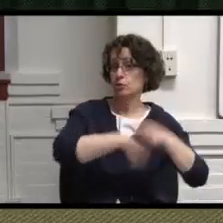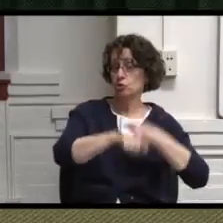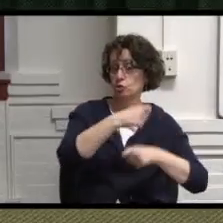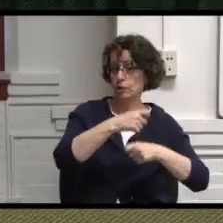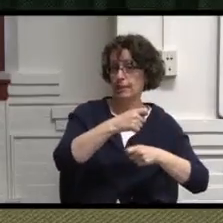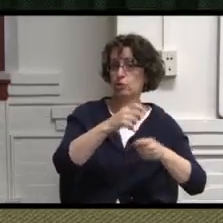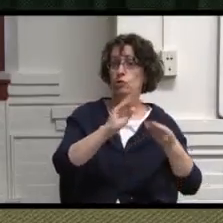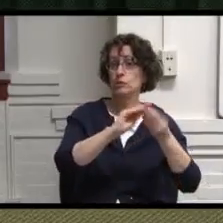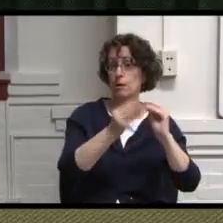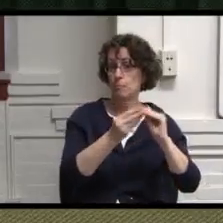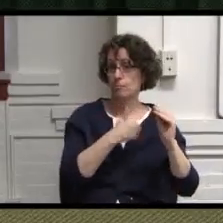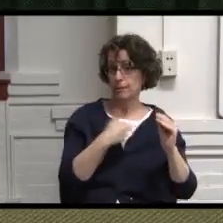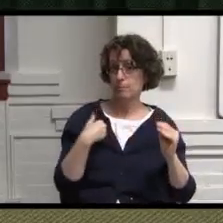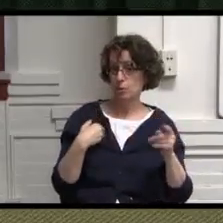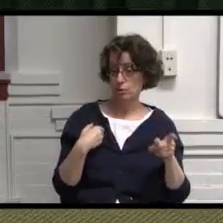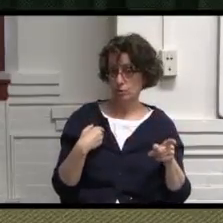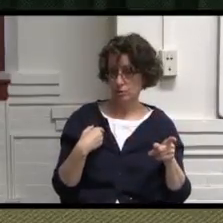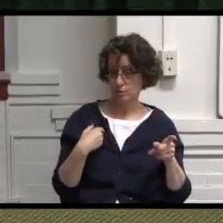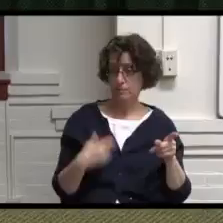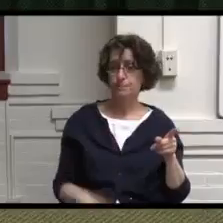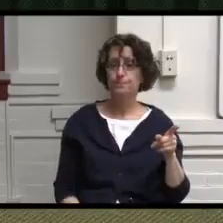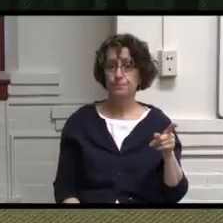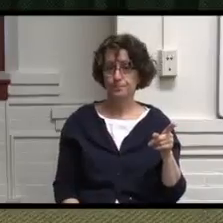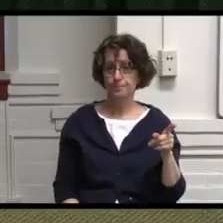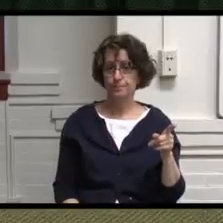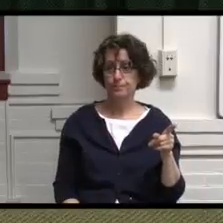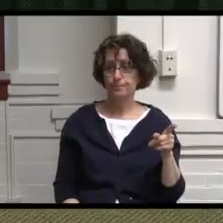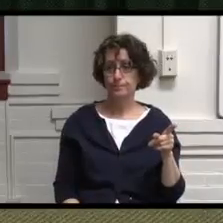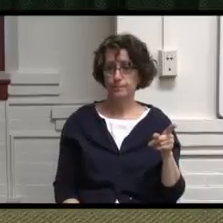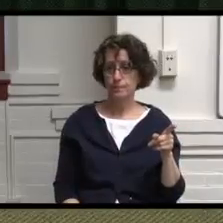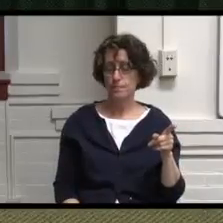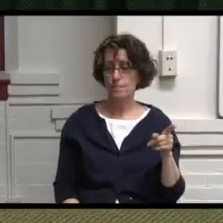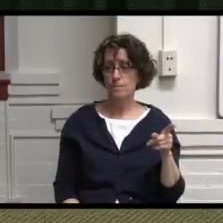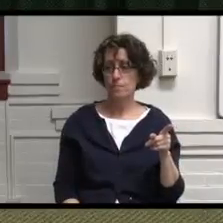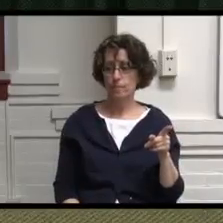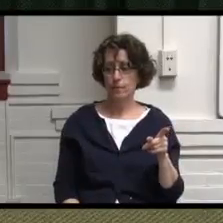cemetery committee. But that is in the